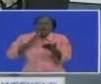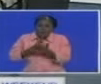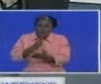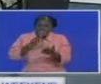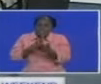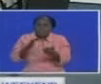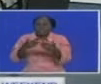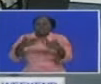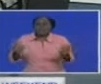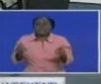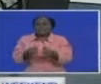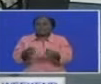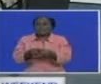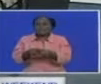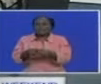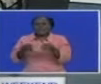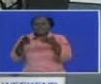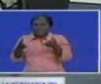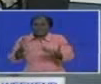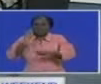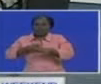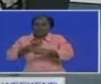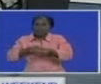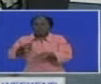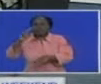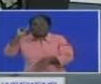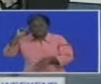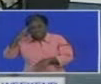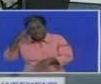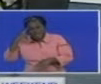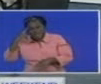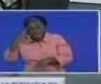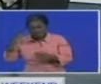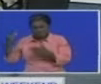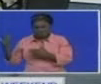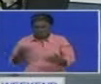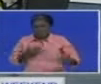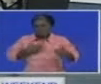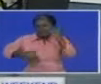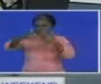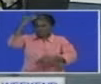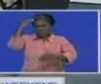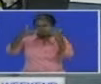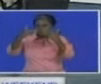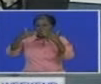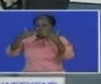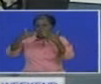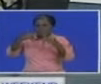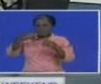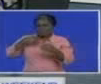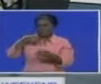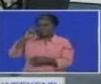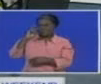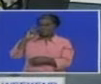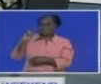openly. And today it's good that you have brought people who are professionals. And Murkonen and I are